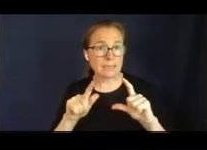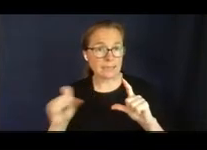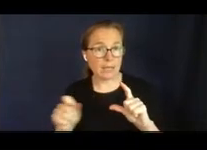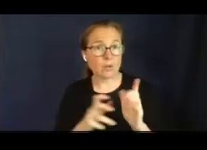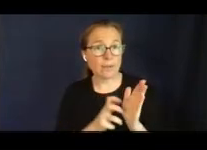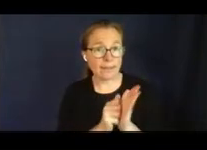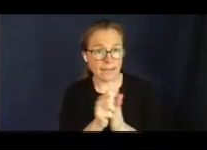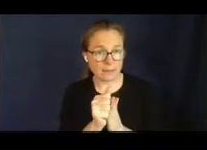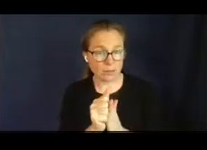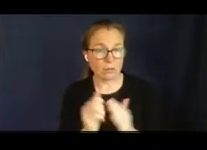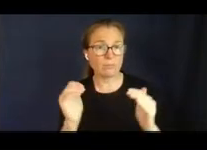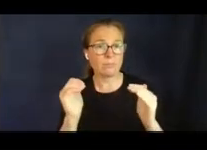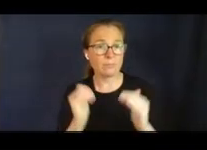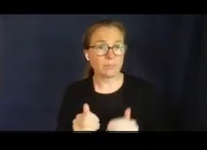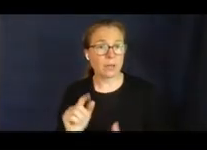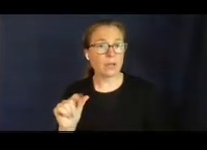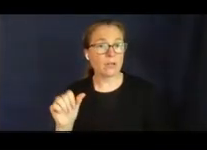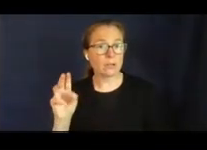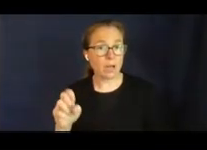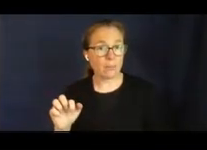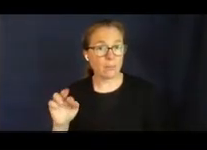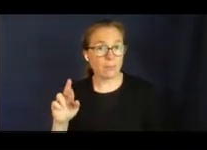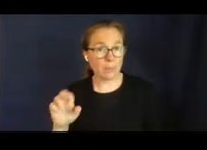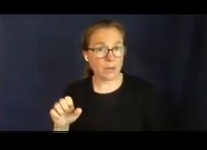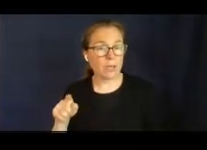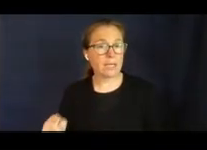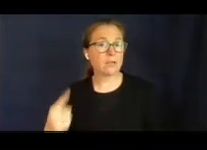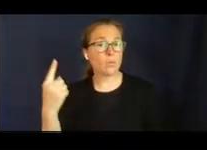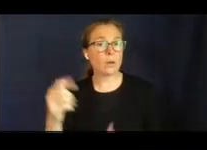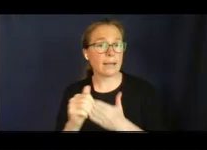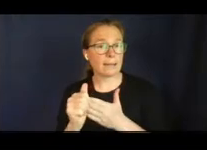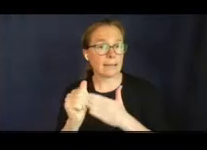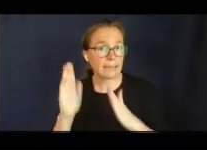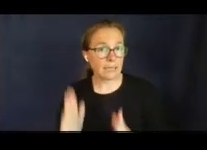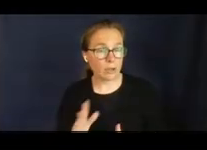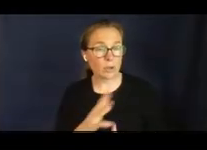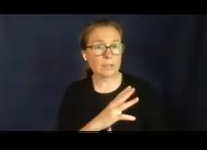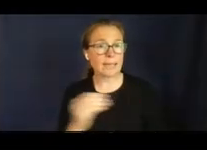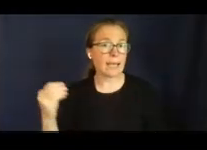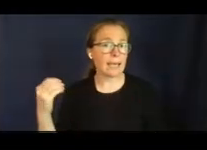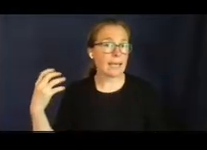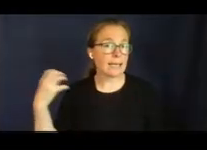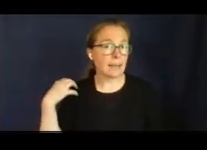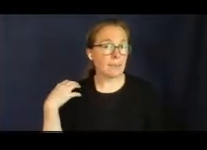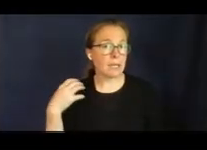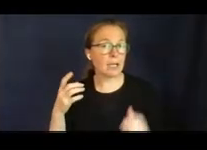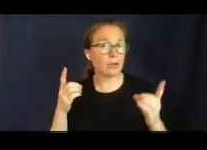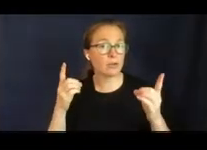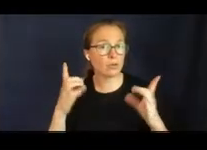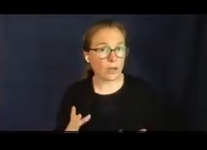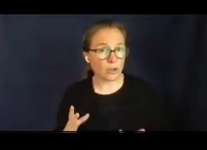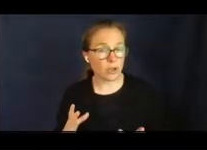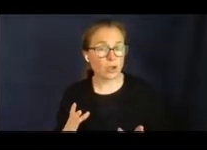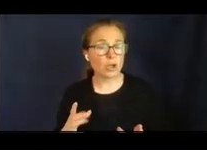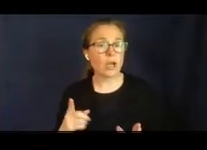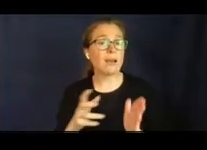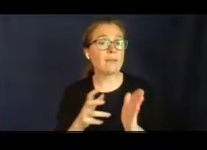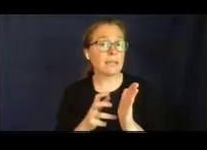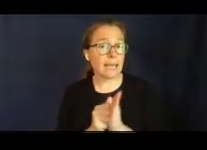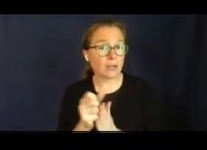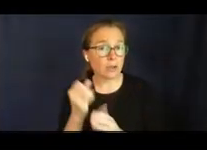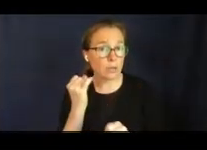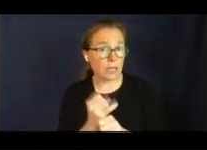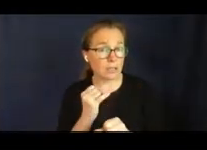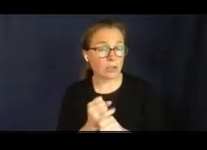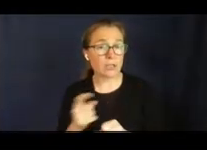Dr. Tom Beer, who is one of the study leaders and deputy director of our Knight Cancer Institute, believes this completely new